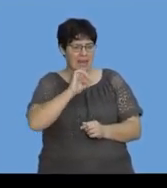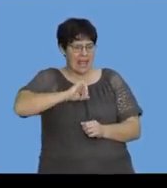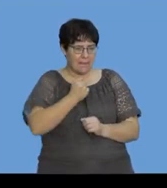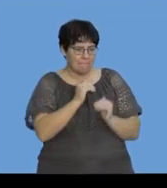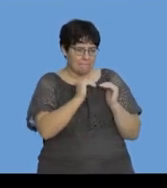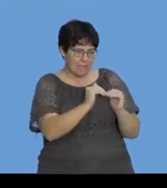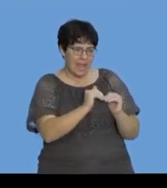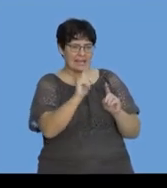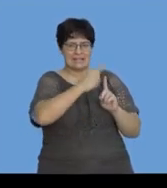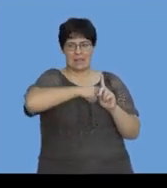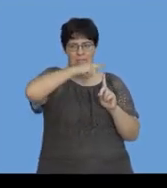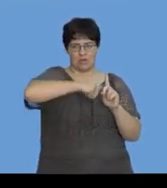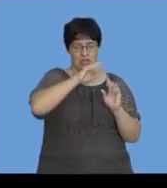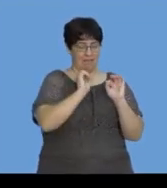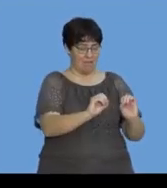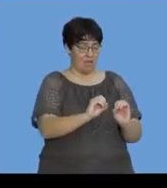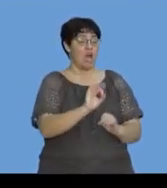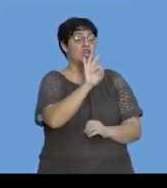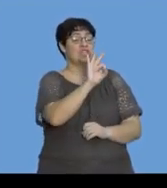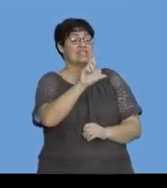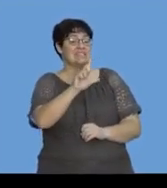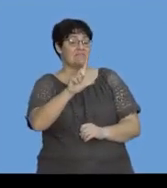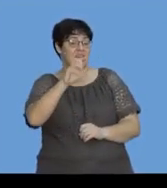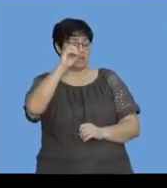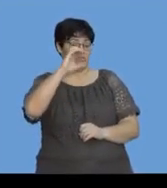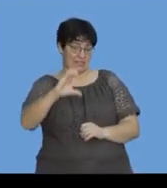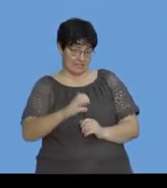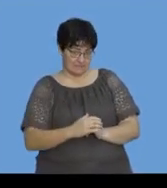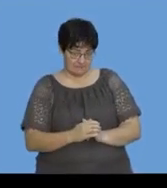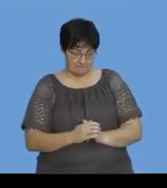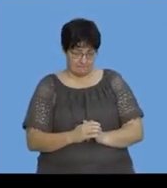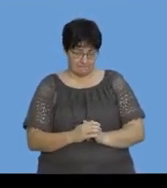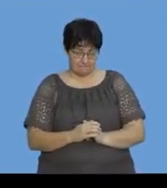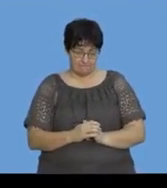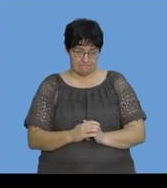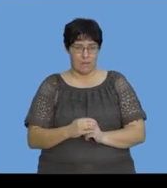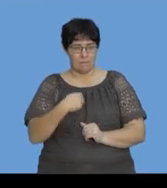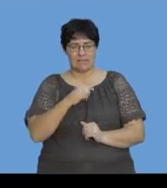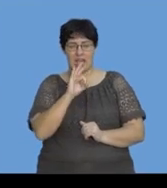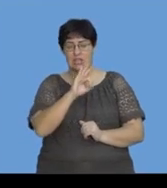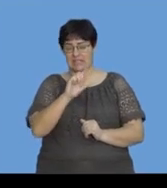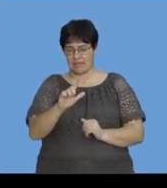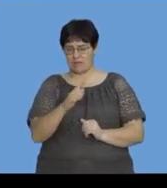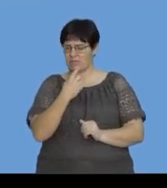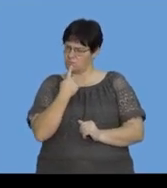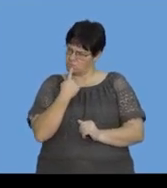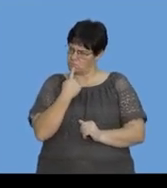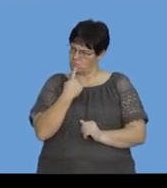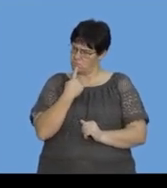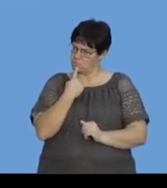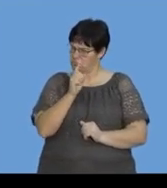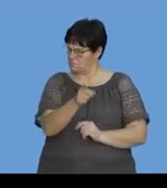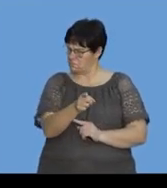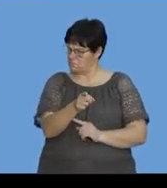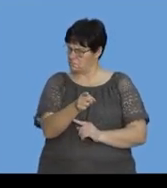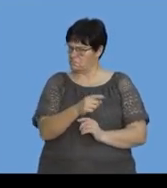does incubated mean? They're kept at a very specific temperature of 37 degrees. And I see 37